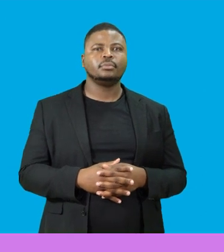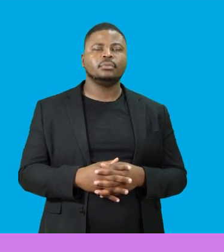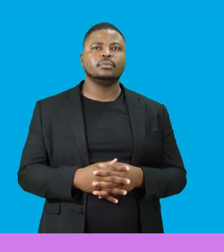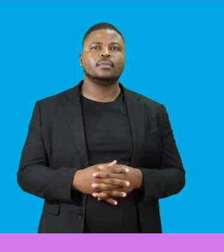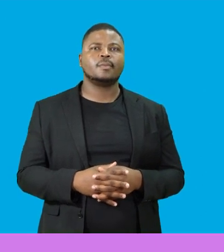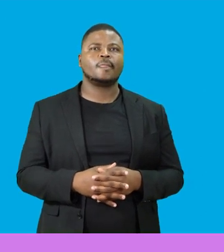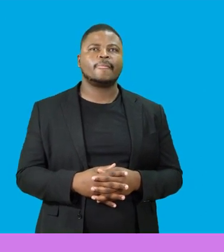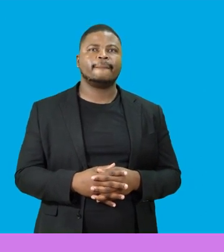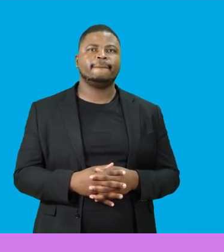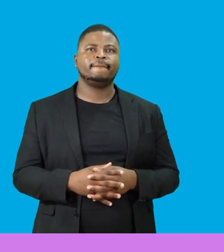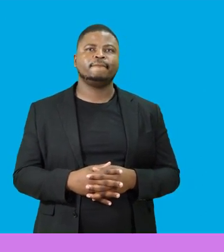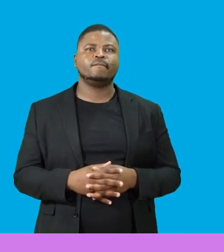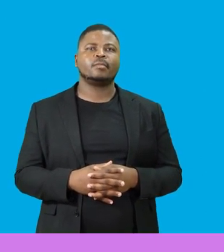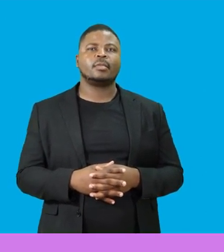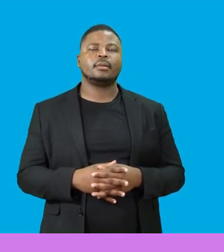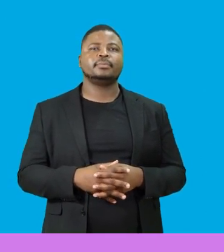cheaper.